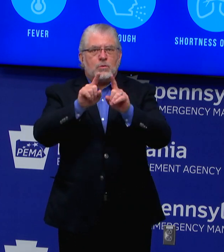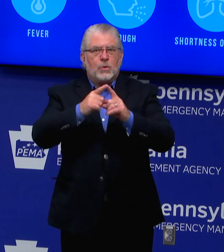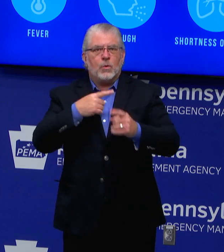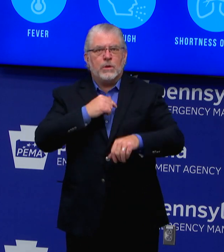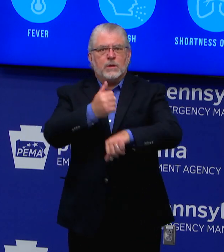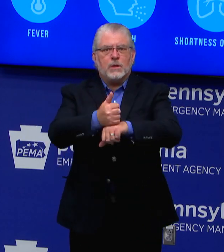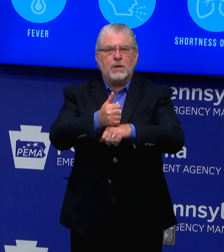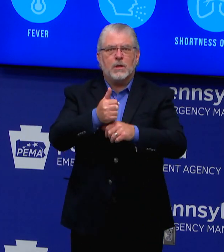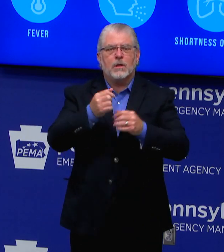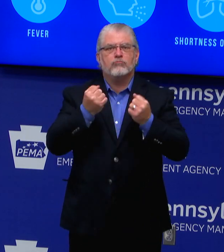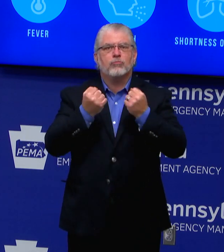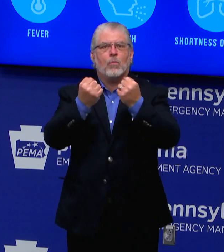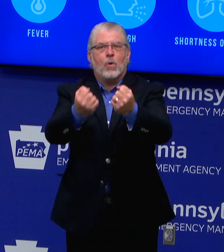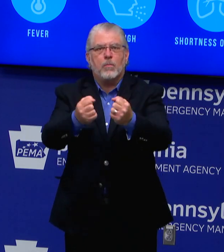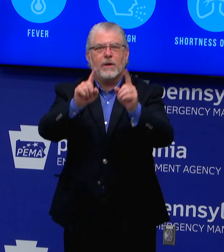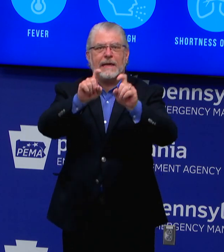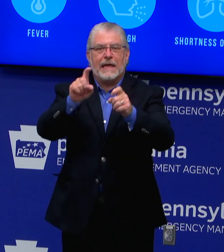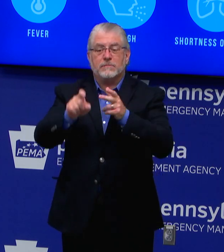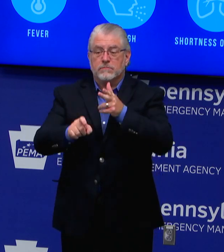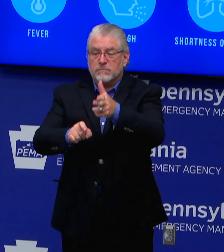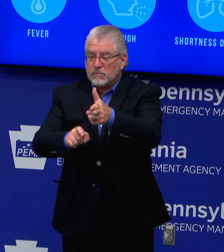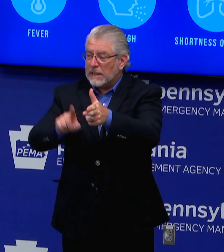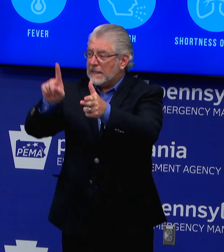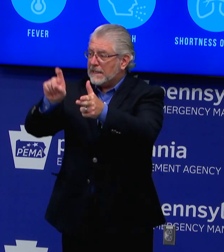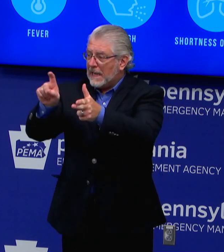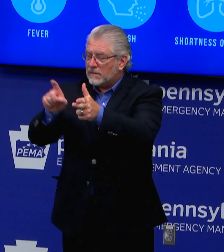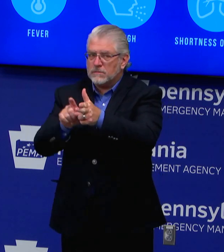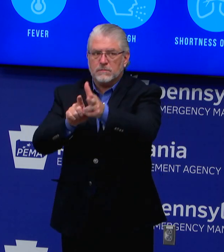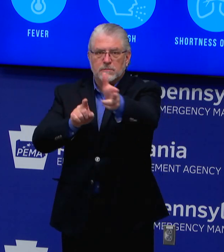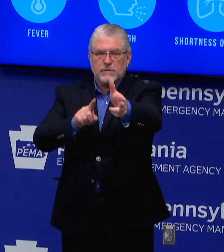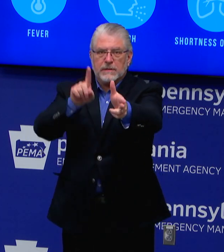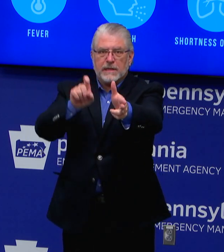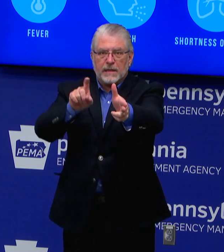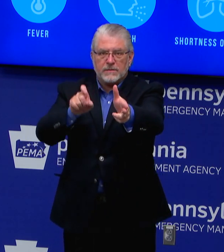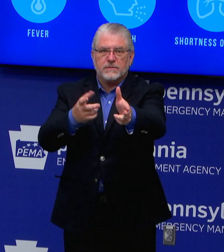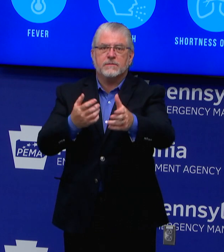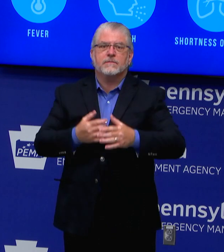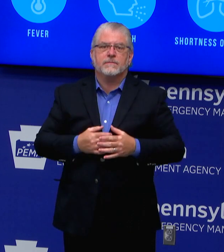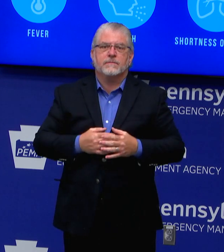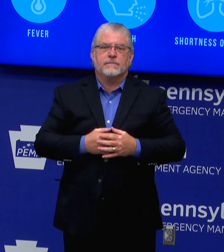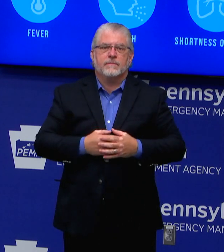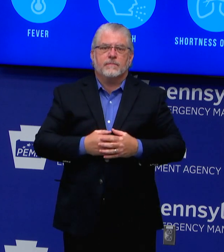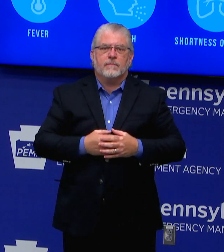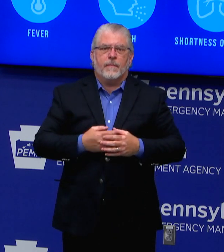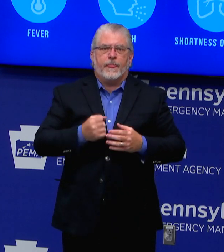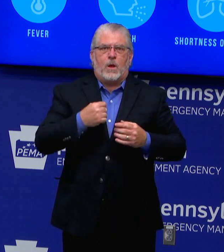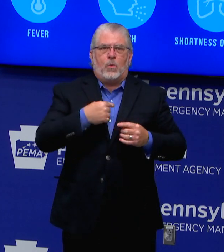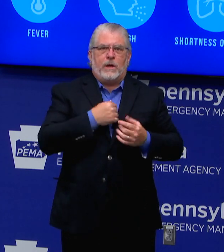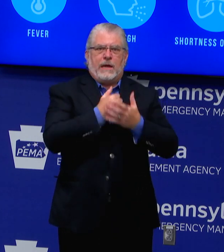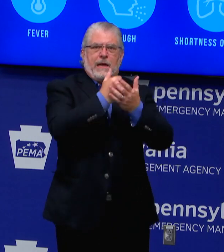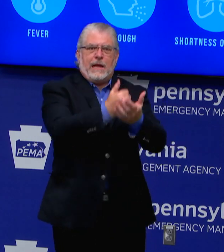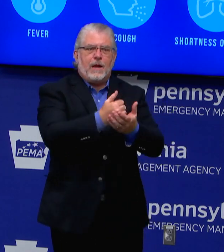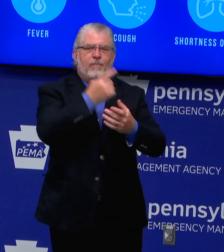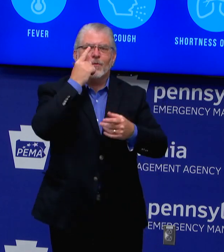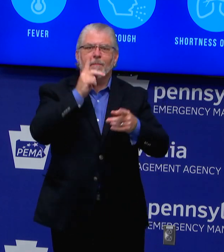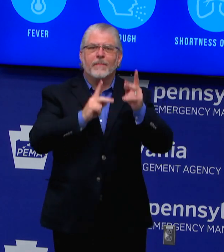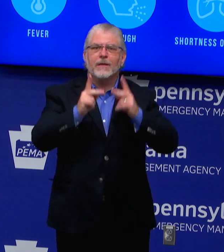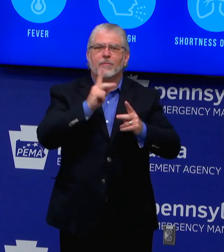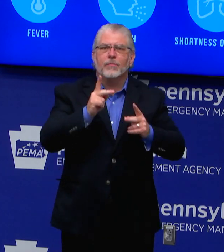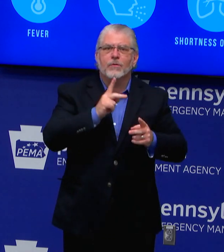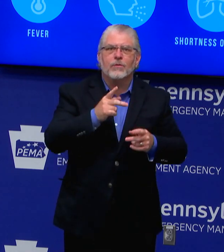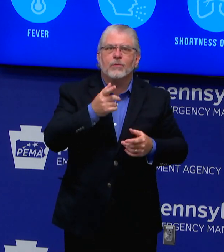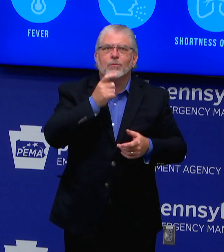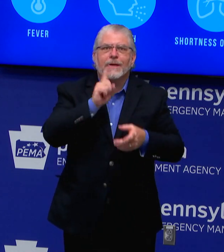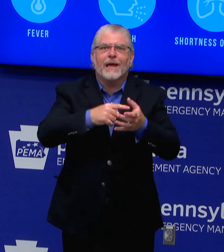by the Department of Health to assist with conducting tests for residents and staff. We provided assistance to the Philadelphia Medical Examiner's